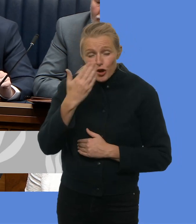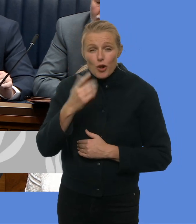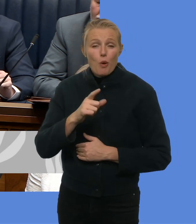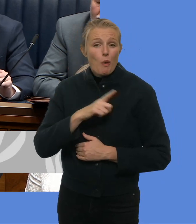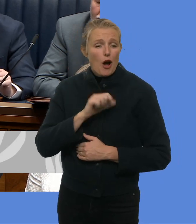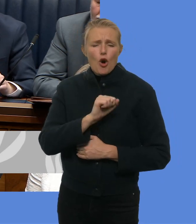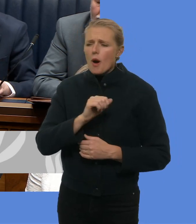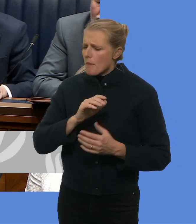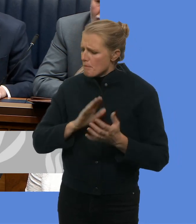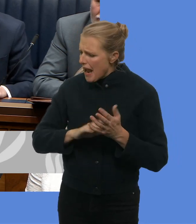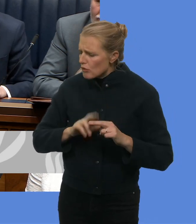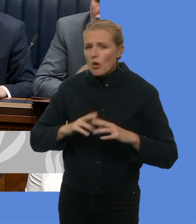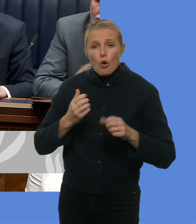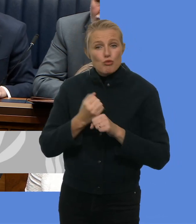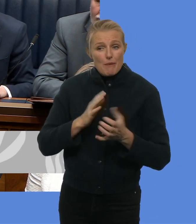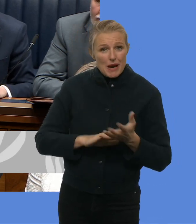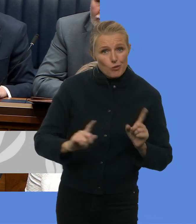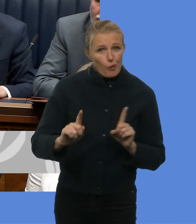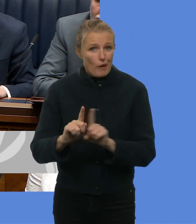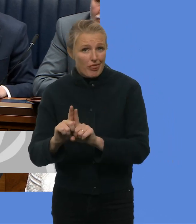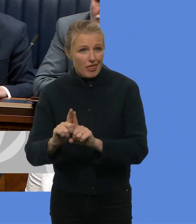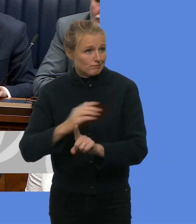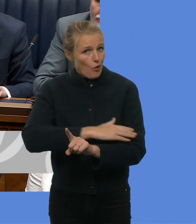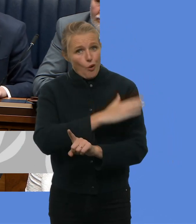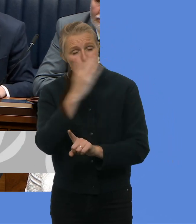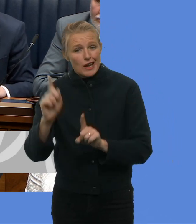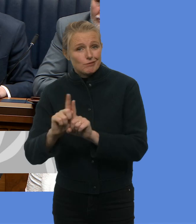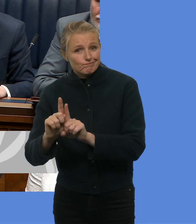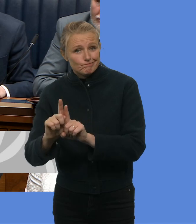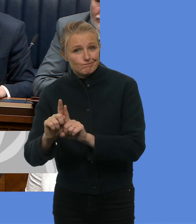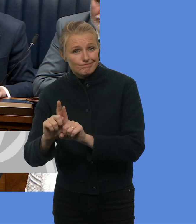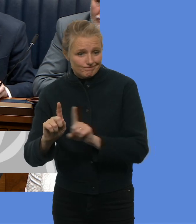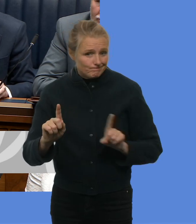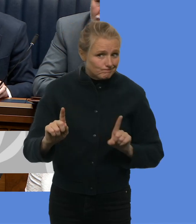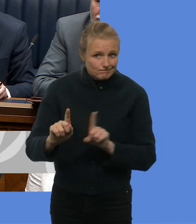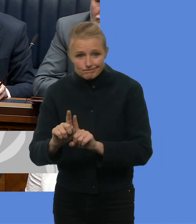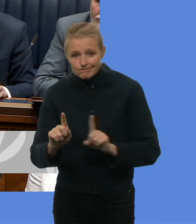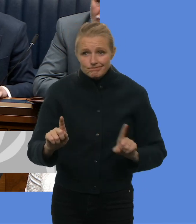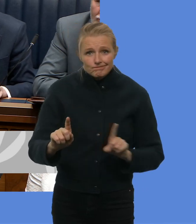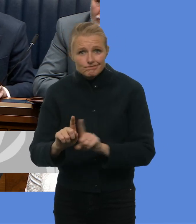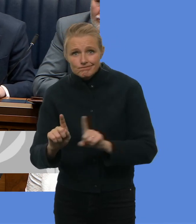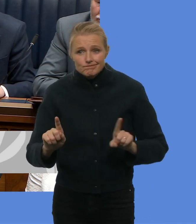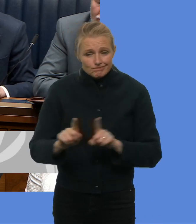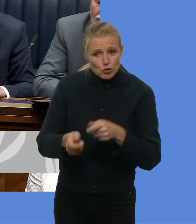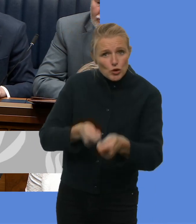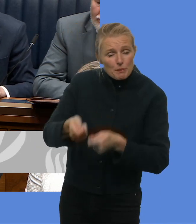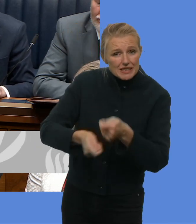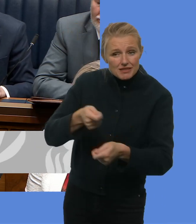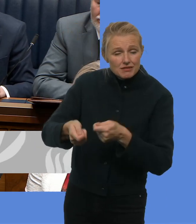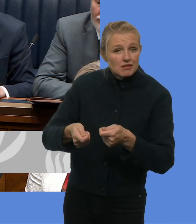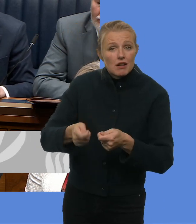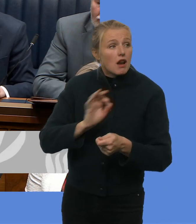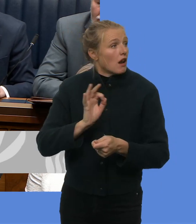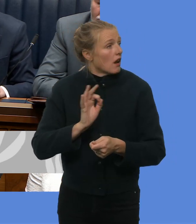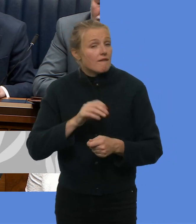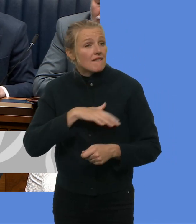or grandparent is coming and staying in an annex beside her classroom for 3 to 4 hours a day. Otherwise, that child wouldn't be allowed to